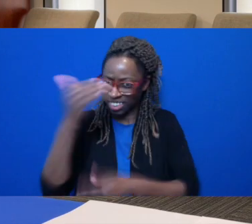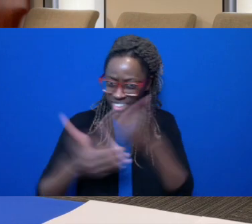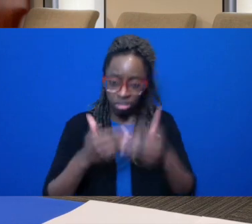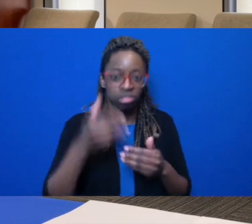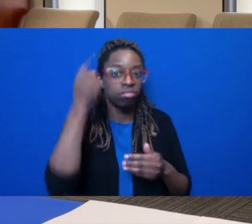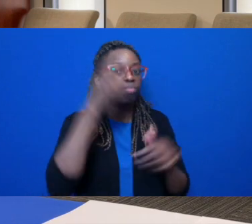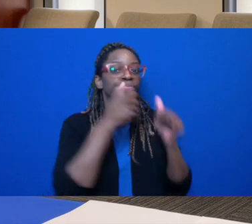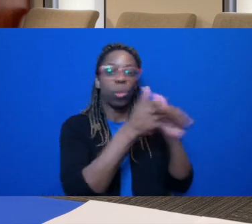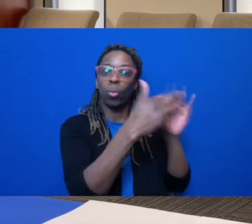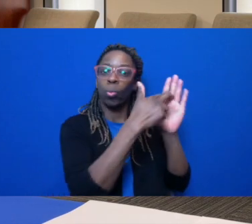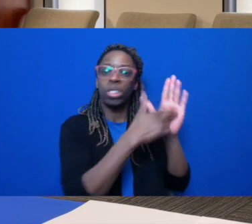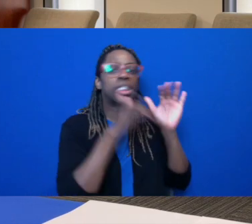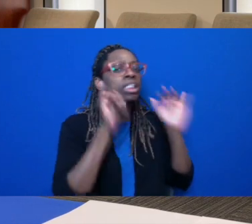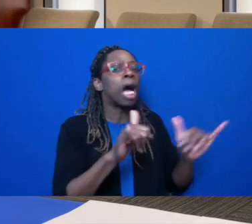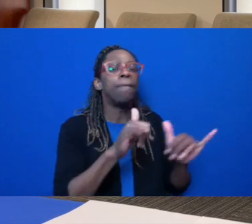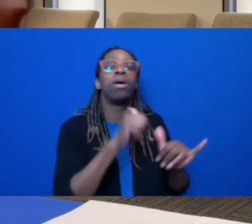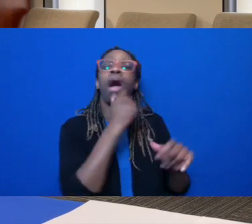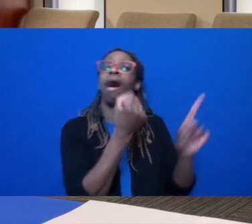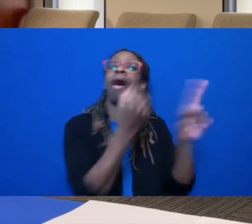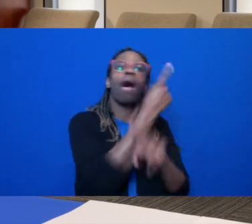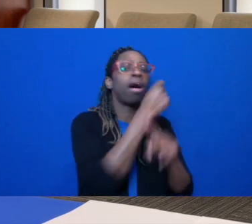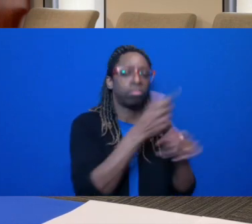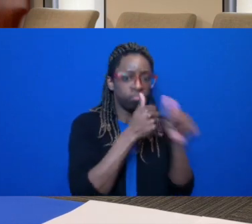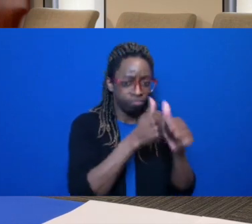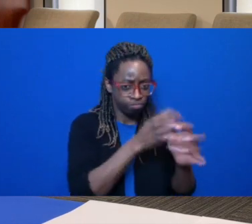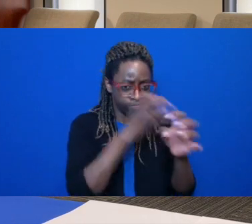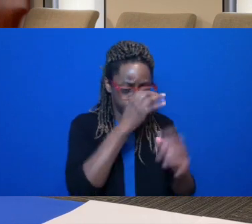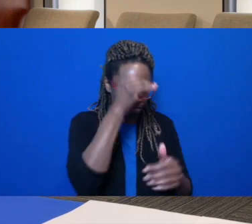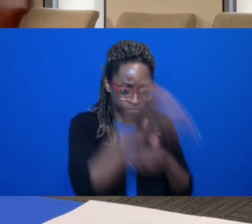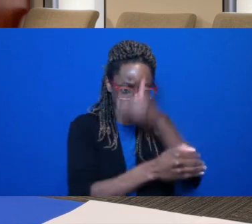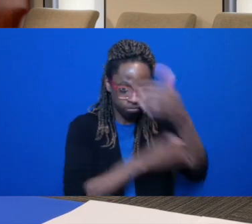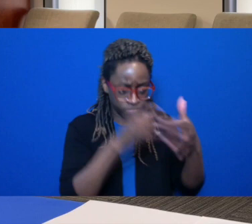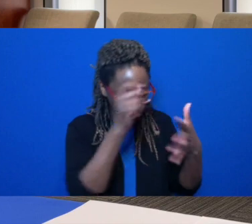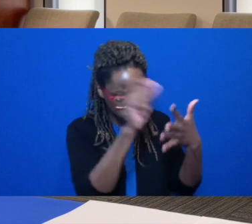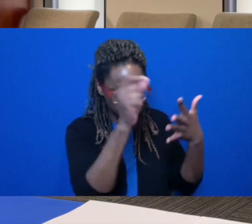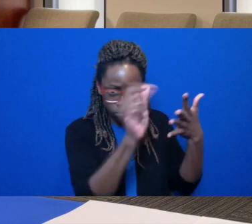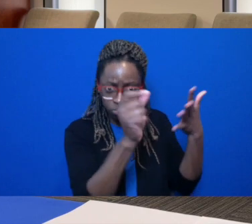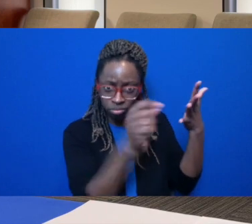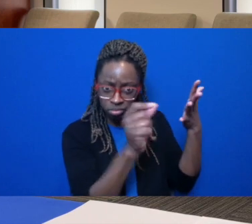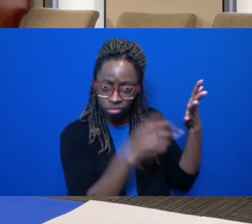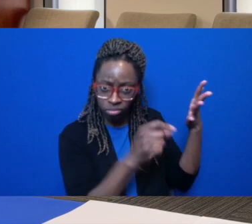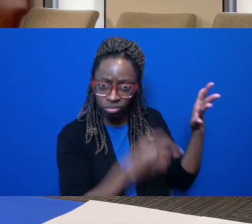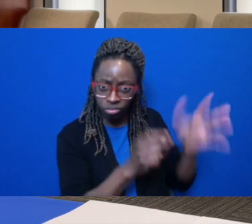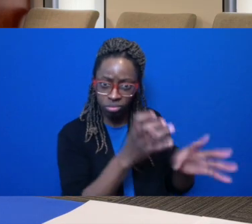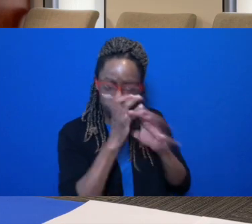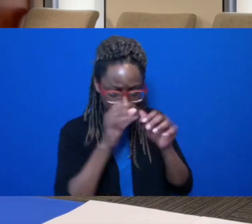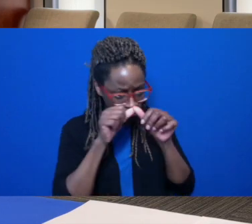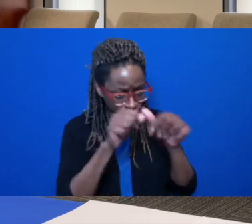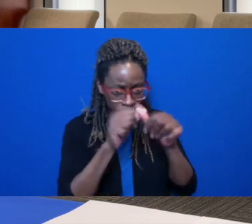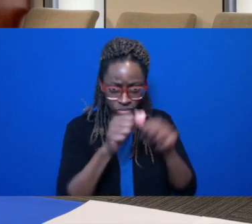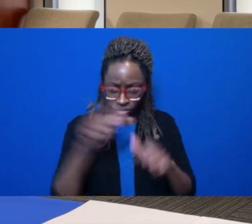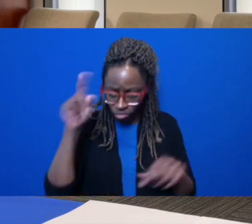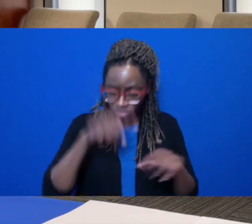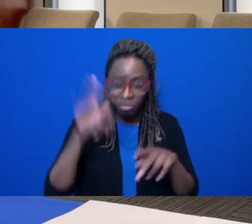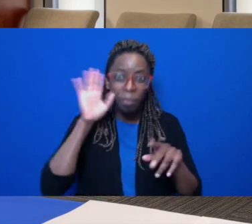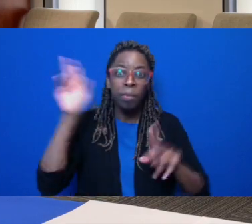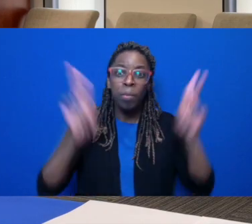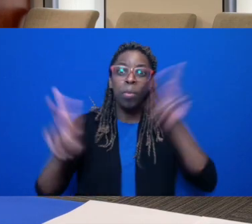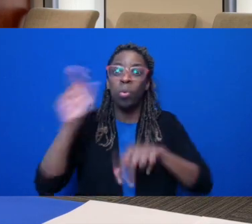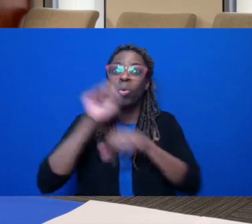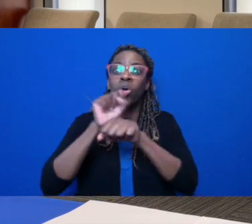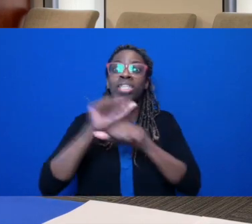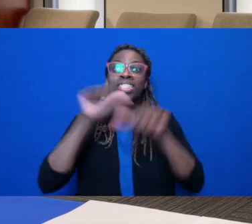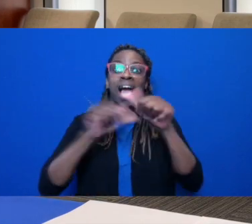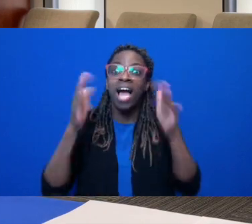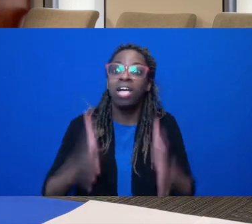no vaccine that has undergone more scrutiny, right, than the COVID-19 vaccines. I mean, everyone's looking at them, everyone's reporting on